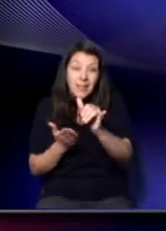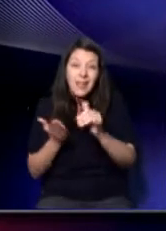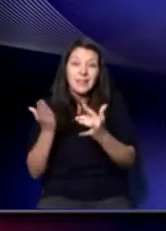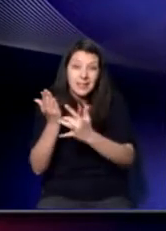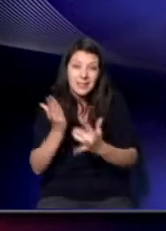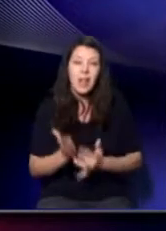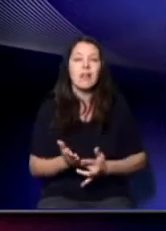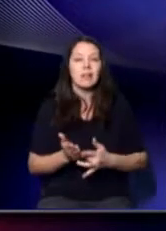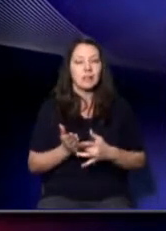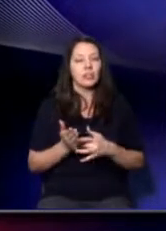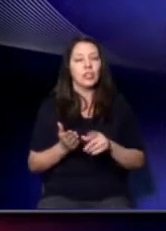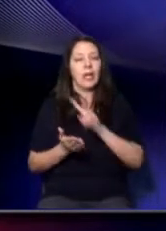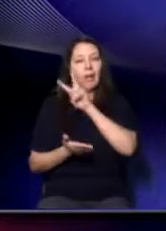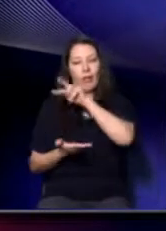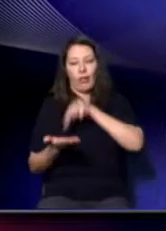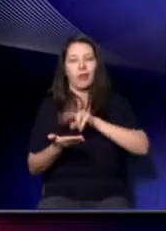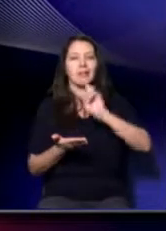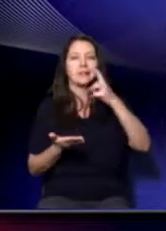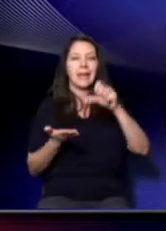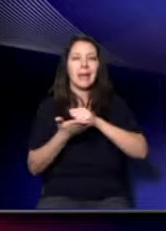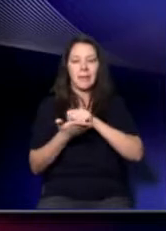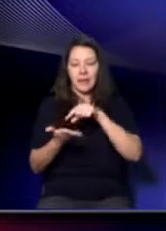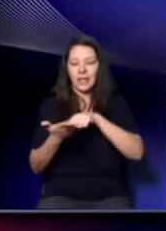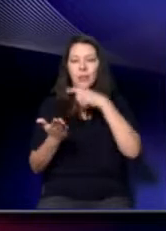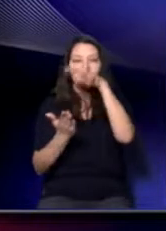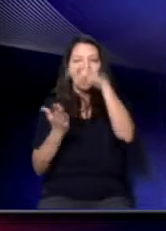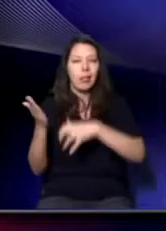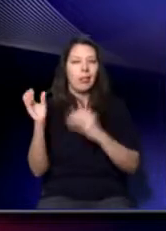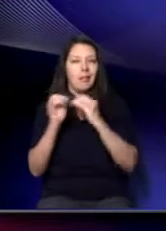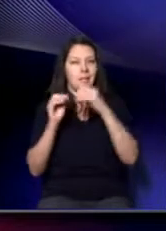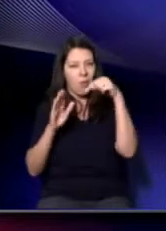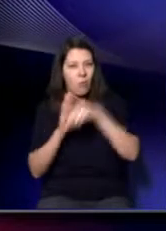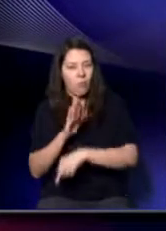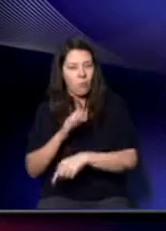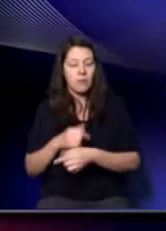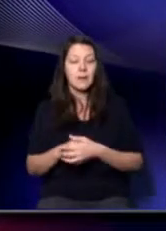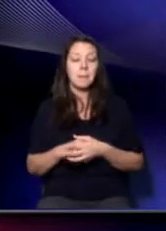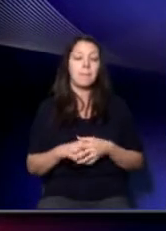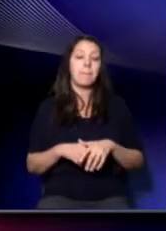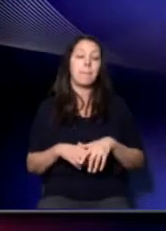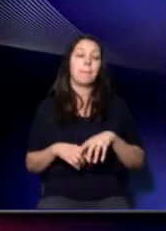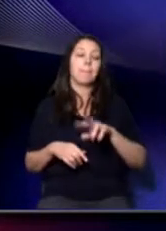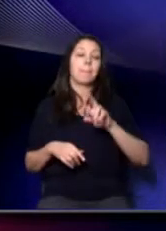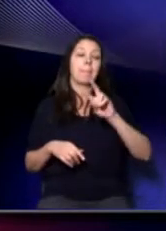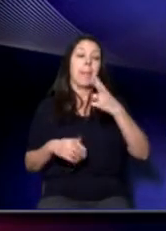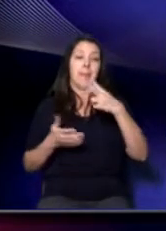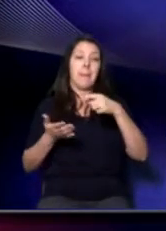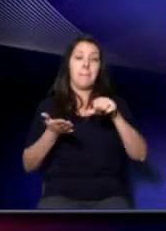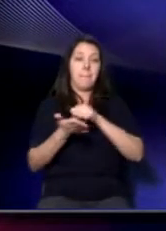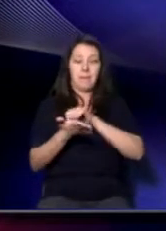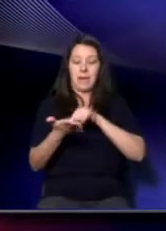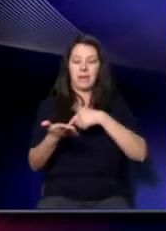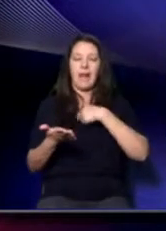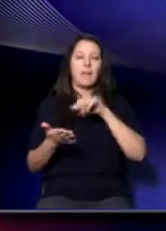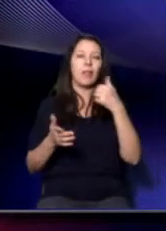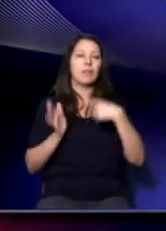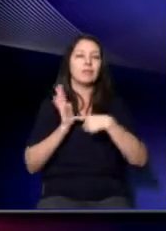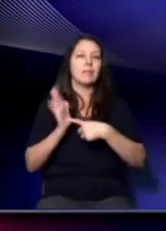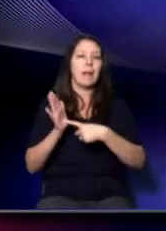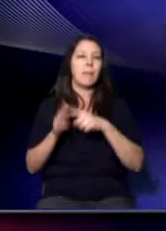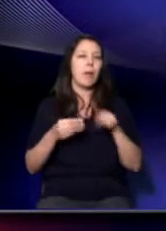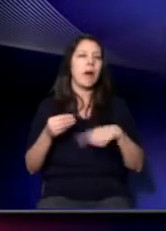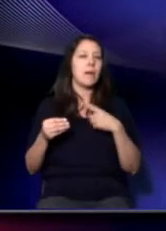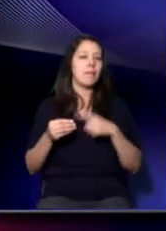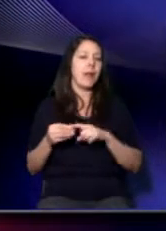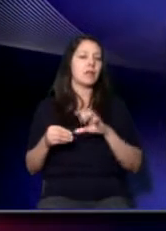second page, and there's more there. On the second page, one example of the